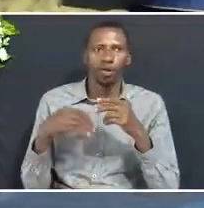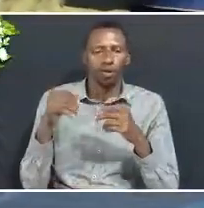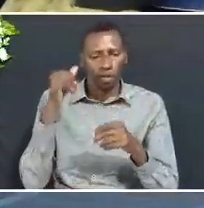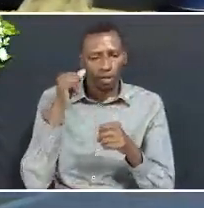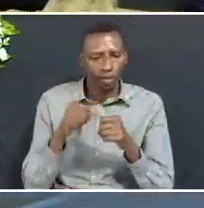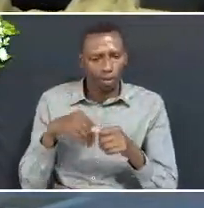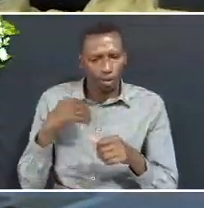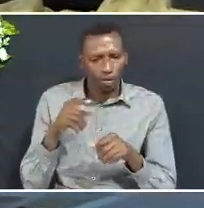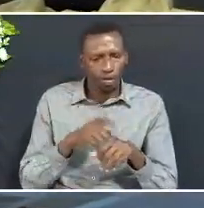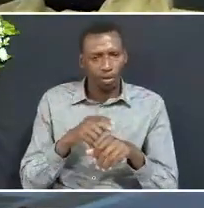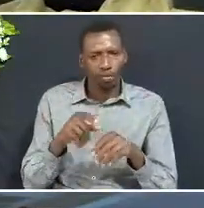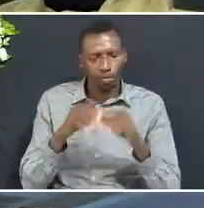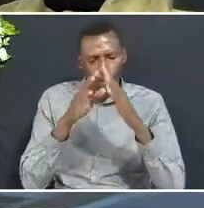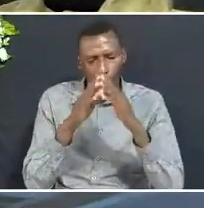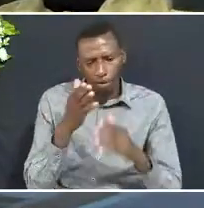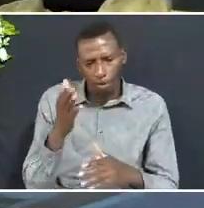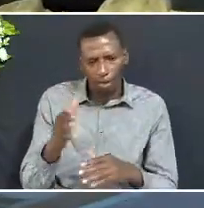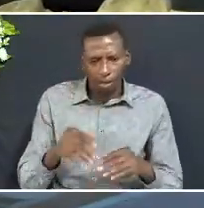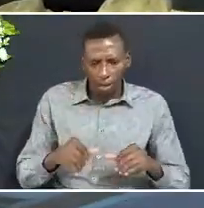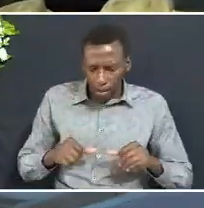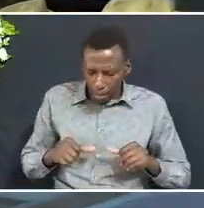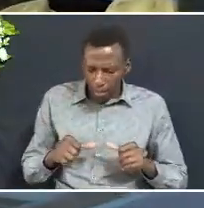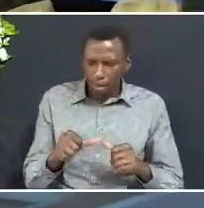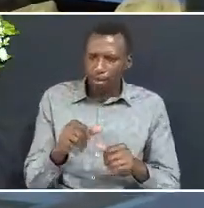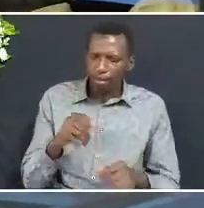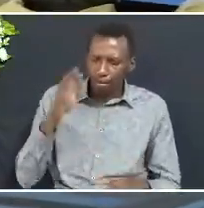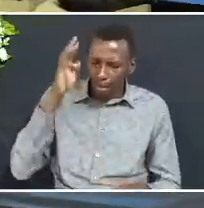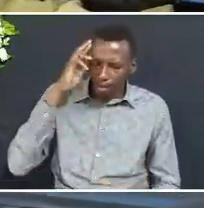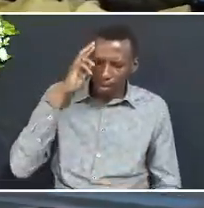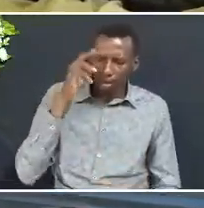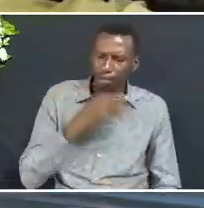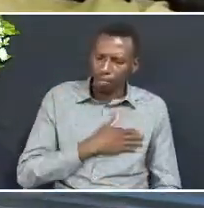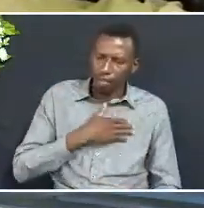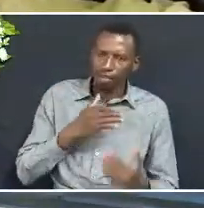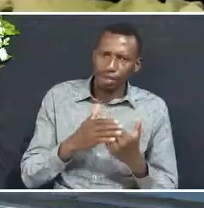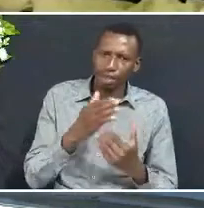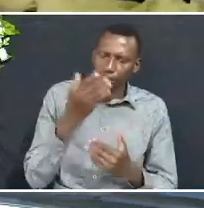are in the house, constantly reminding them, take care of the young